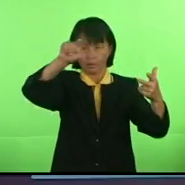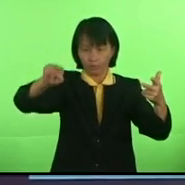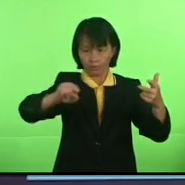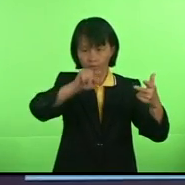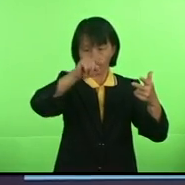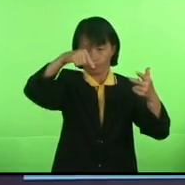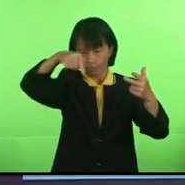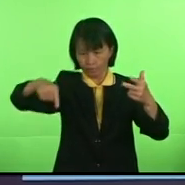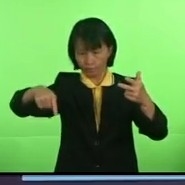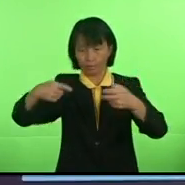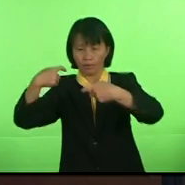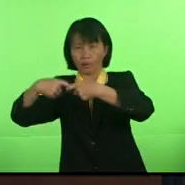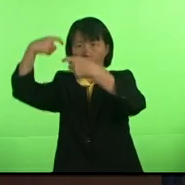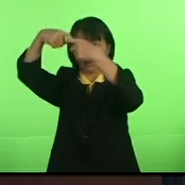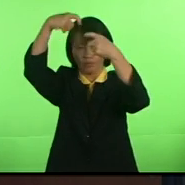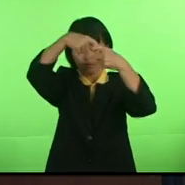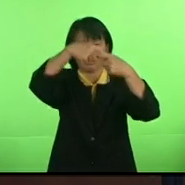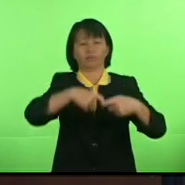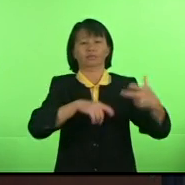circles connected with arrows.